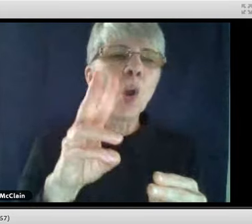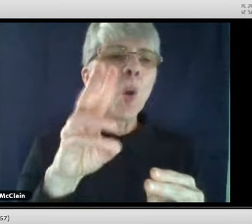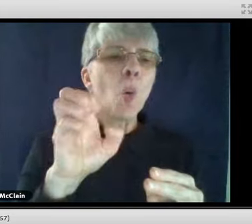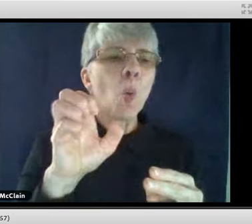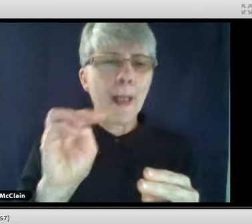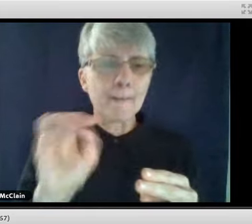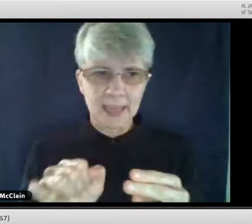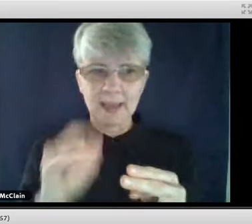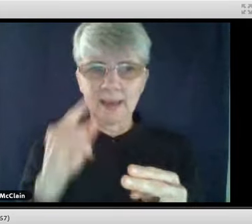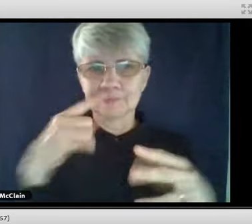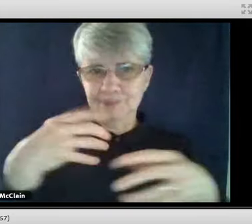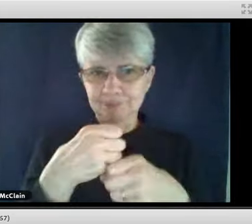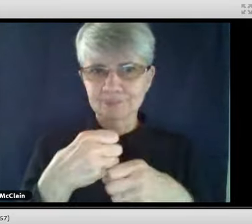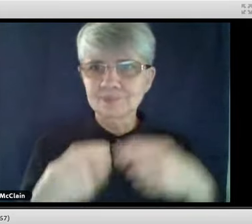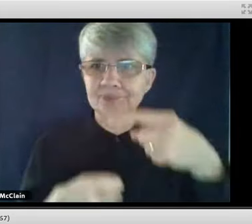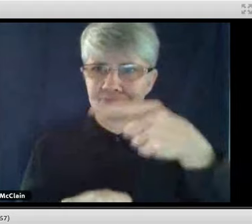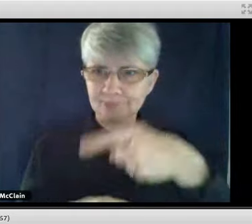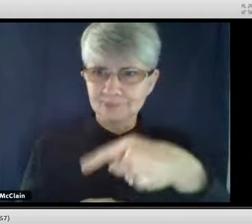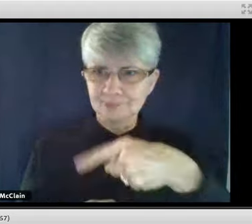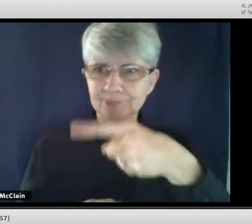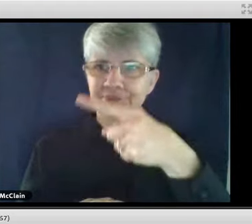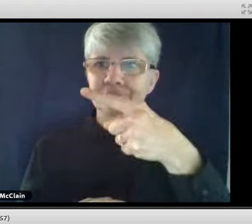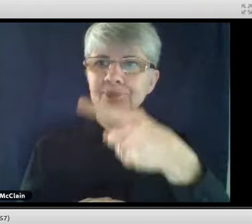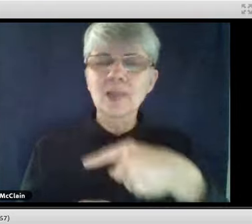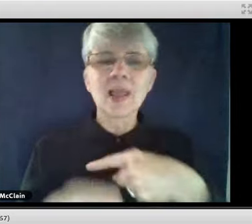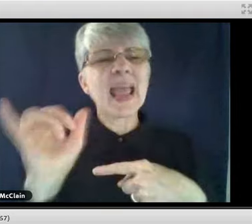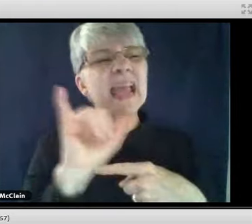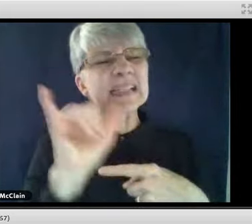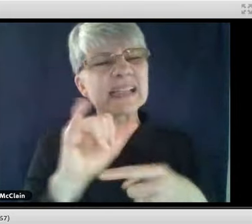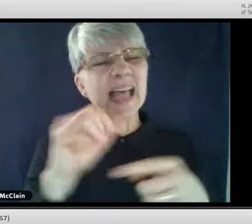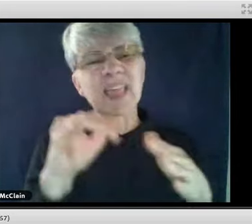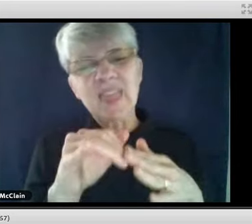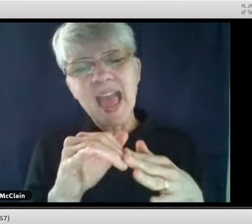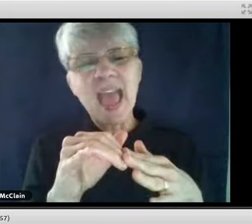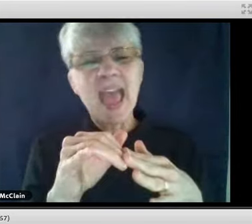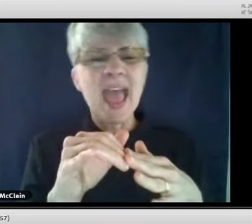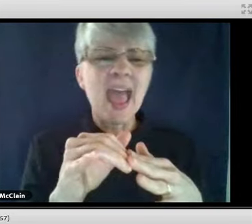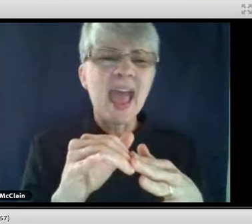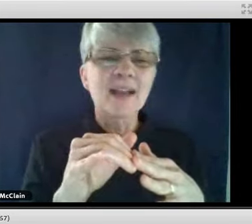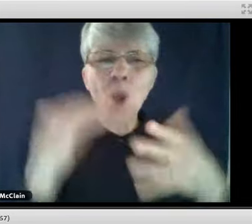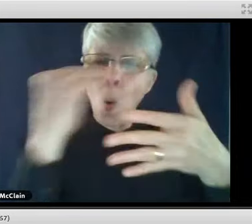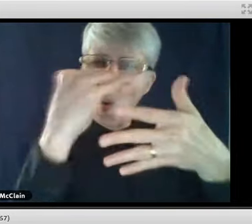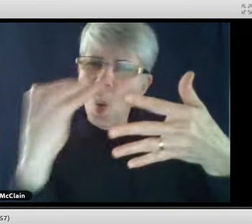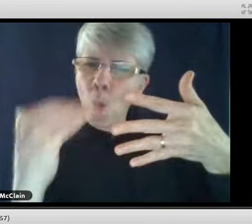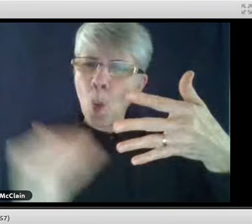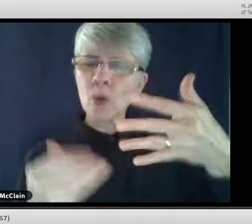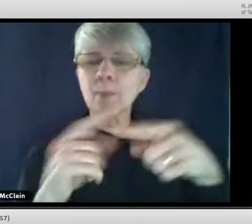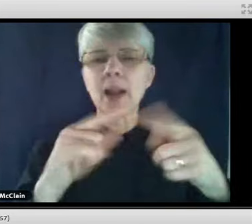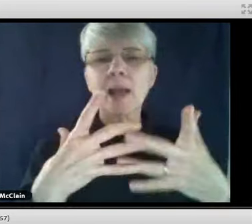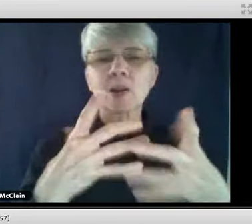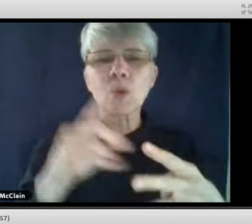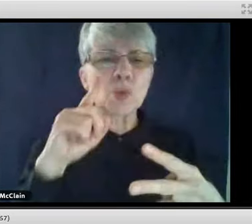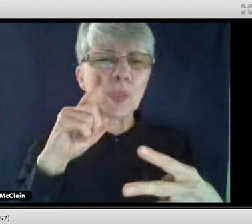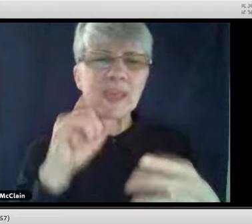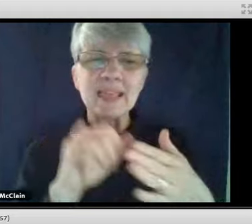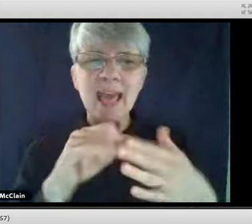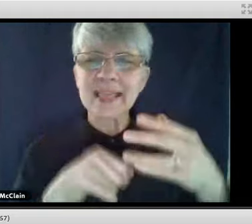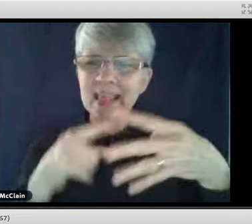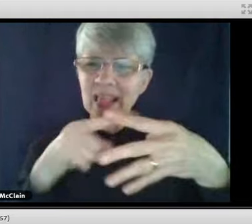remember what they are. And they are, like I said, in this kind of hierarchical order, but I don't want you all to think that these